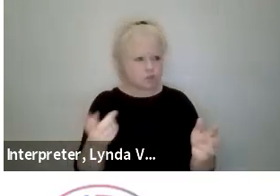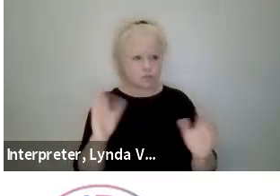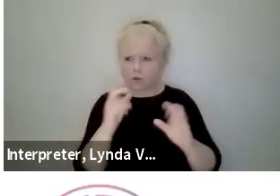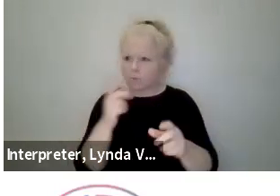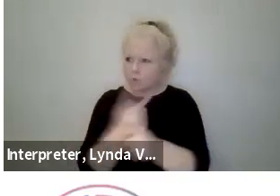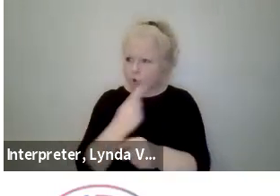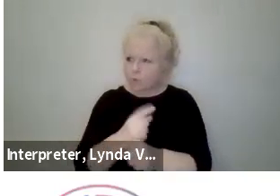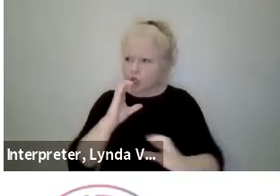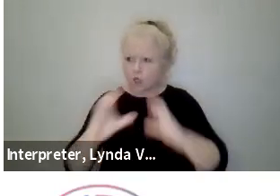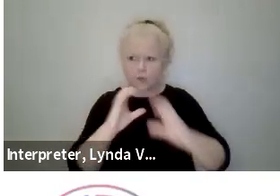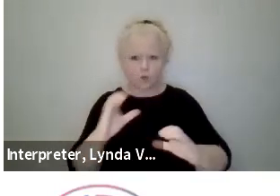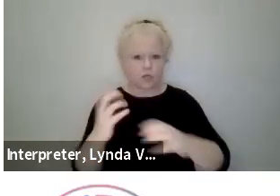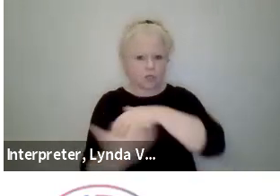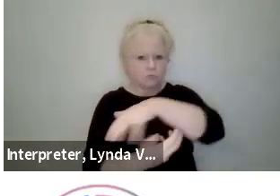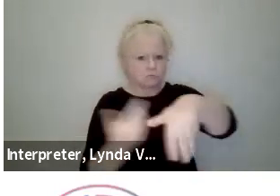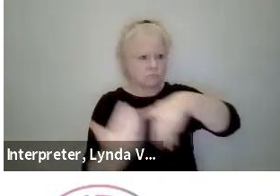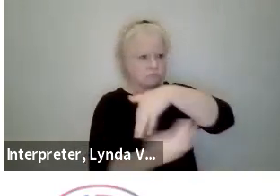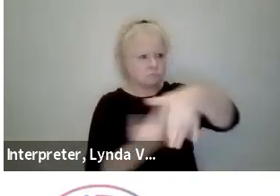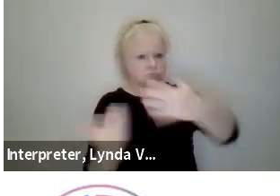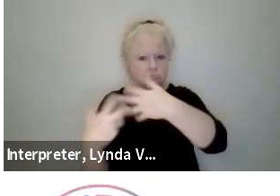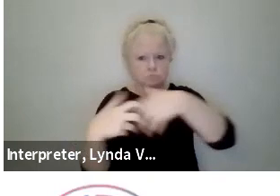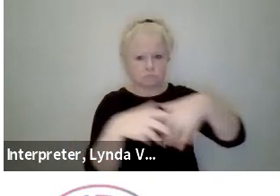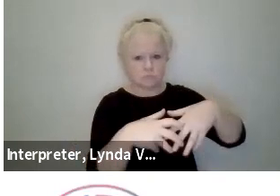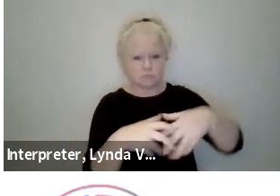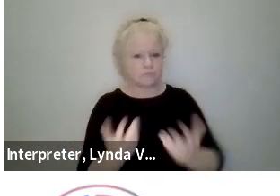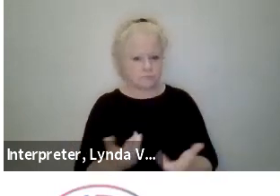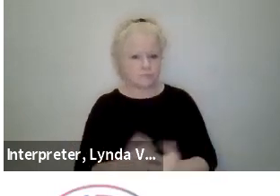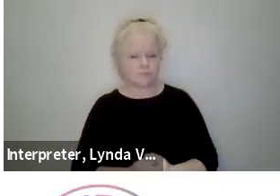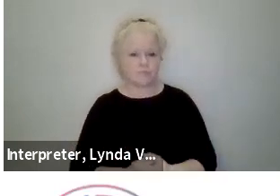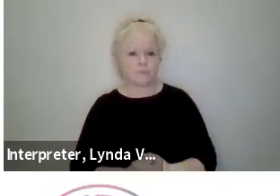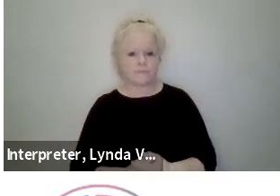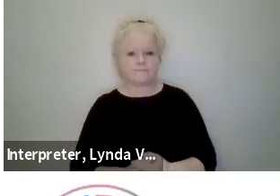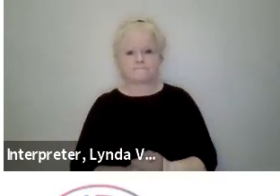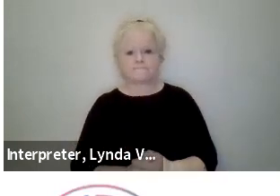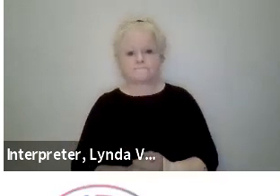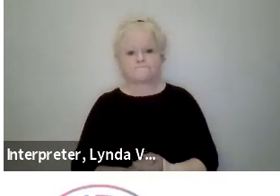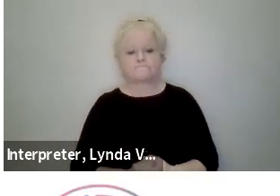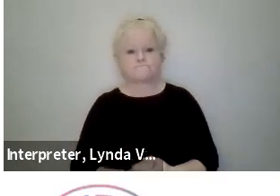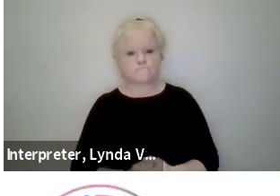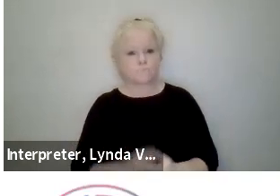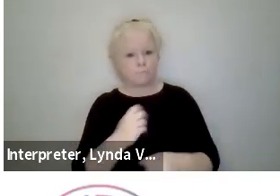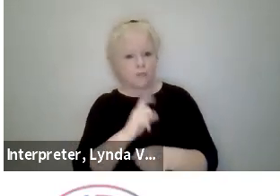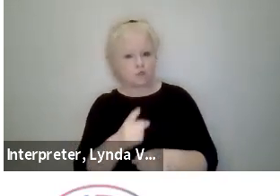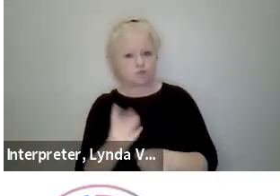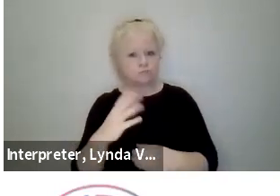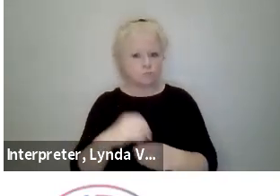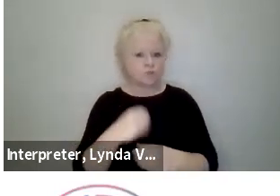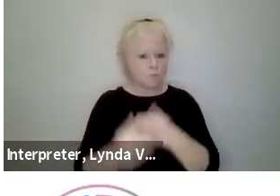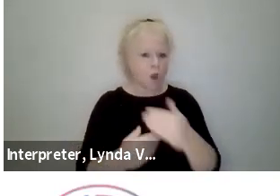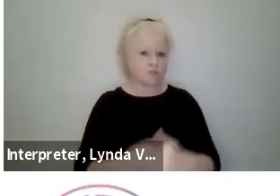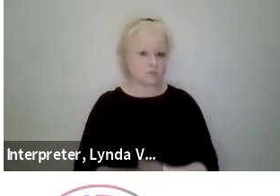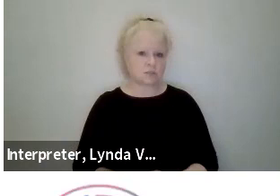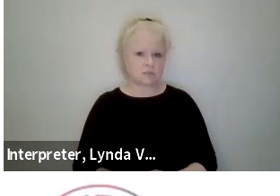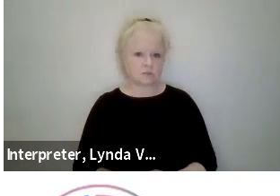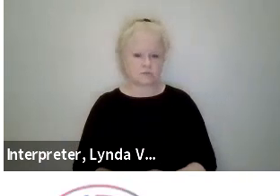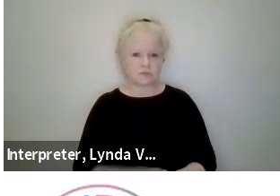be involved and included in everything that we do as an industry or a business, and with engagement or with processes. The CIL